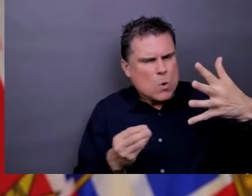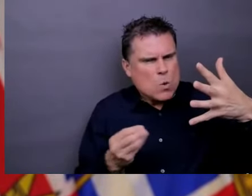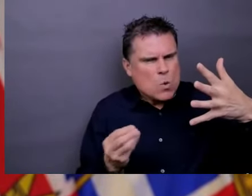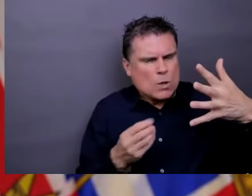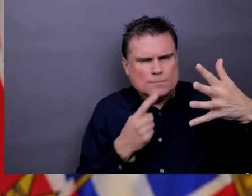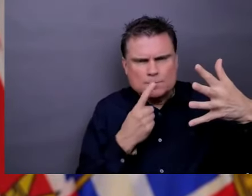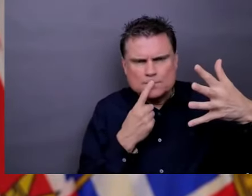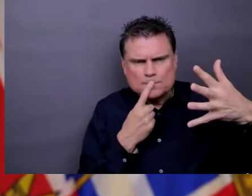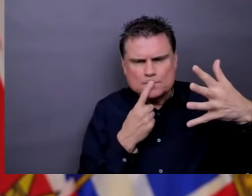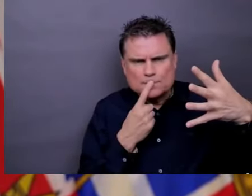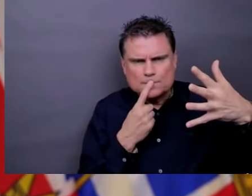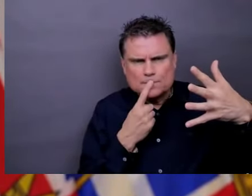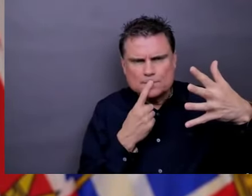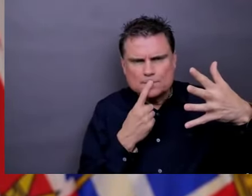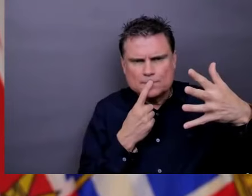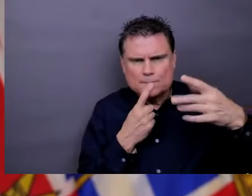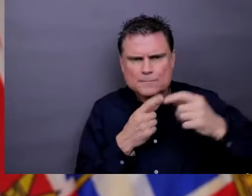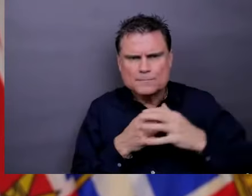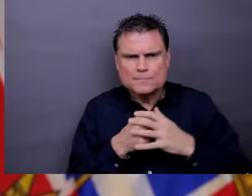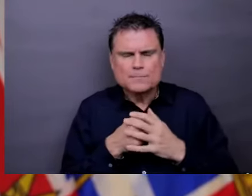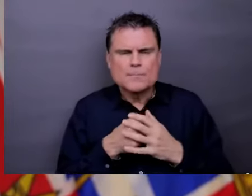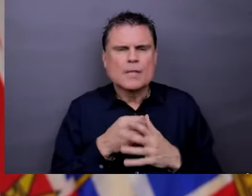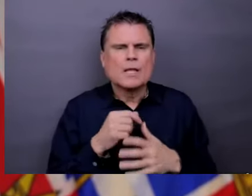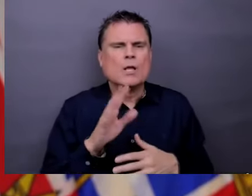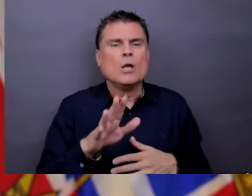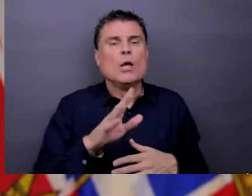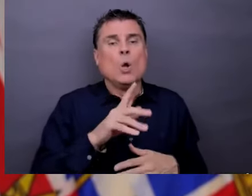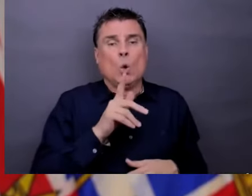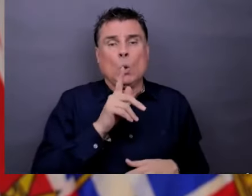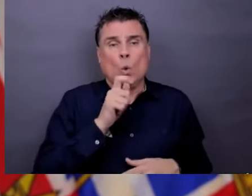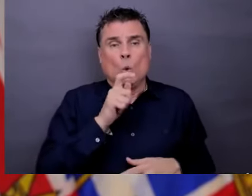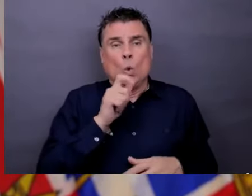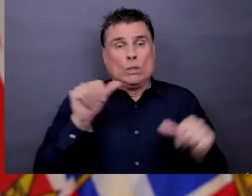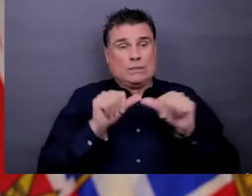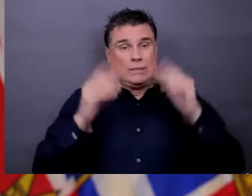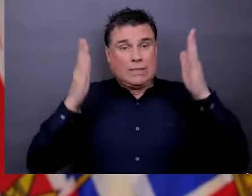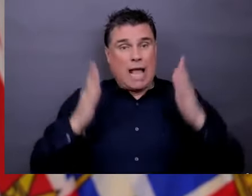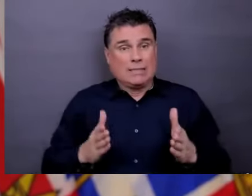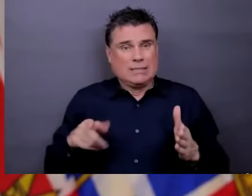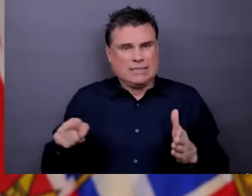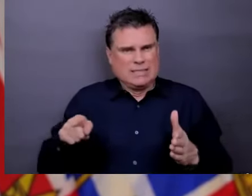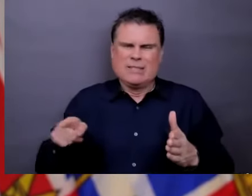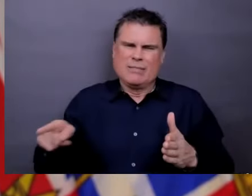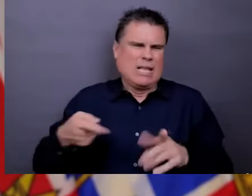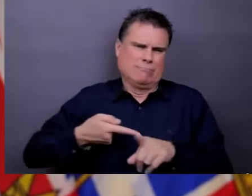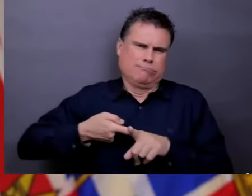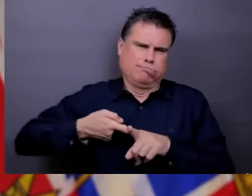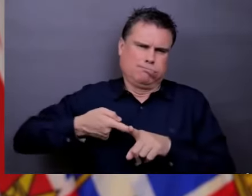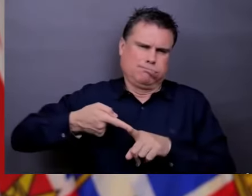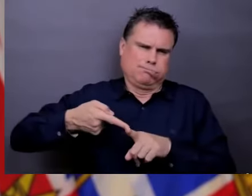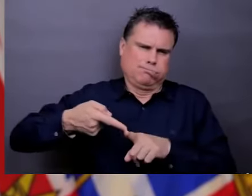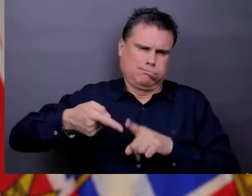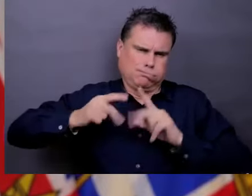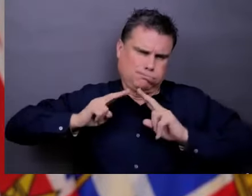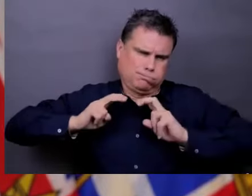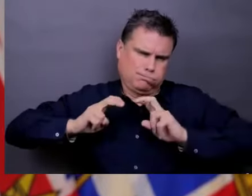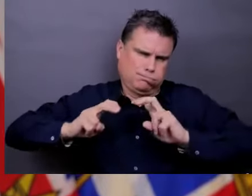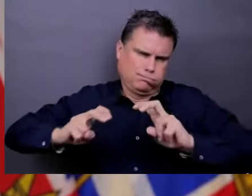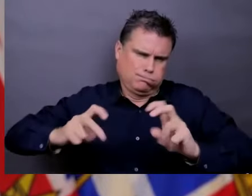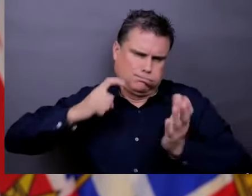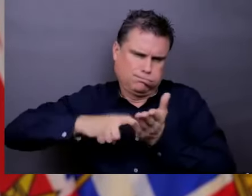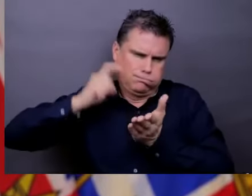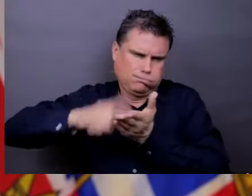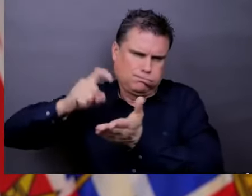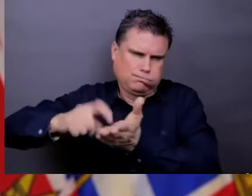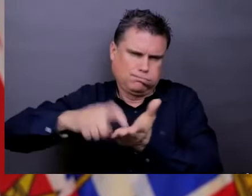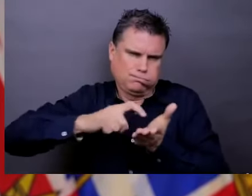variant we saw from the UK, the 117, that may be linked with increased transmissibility. So we've